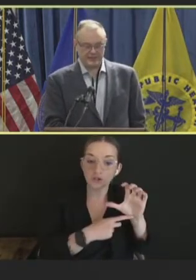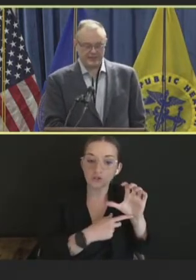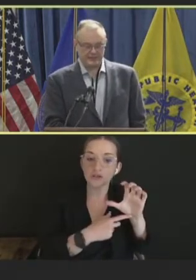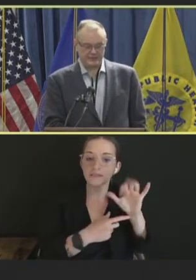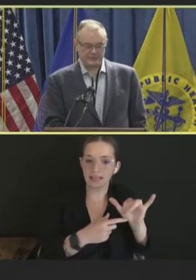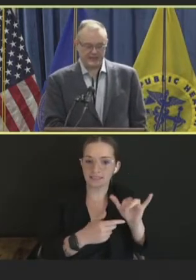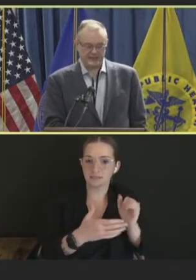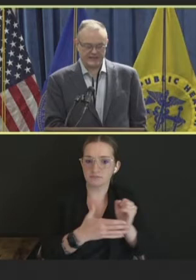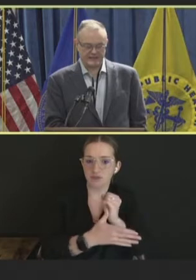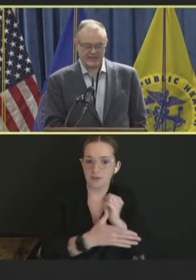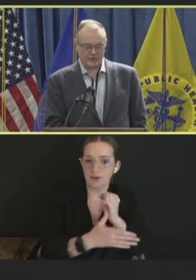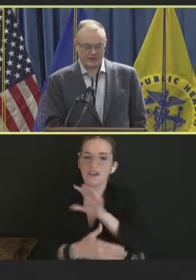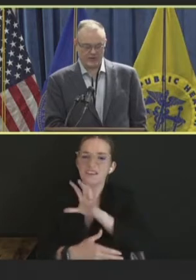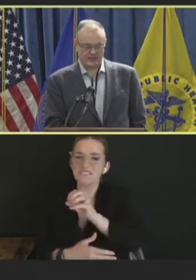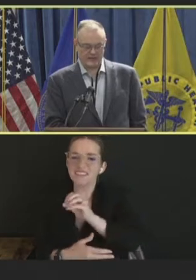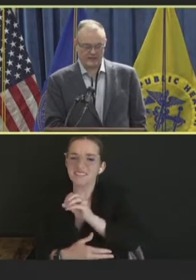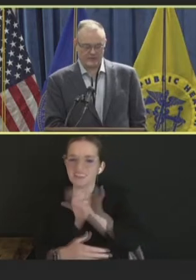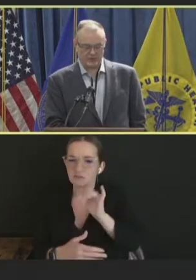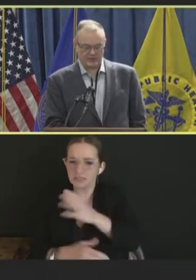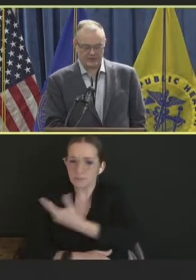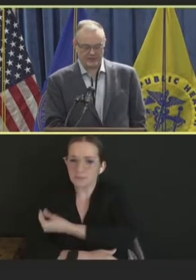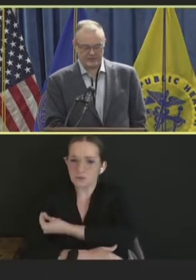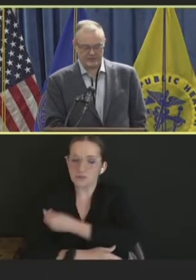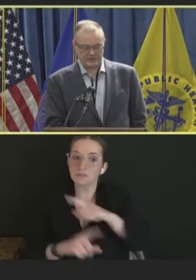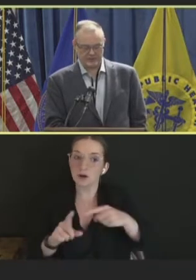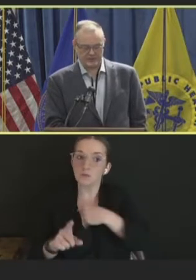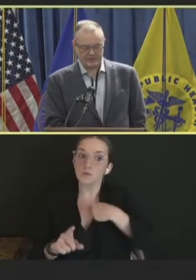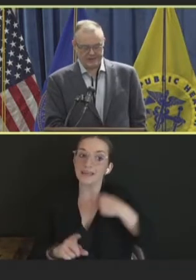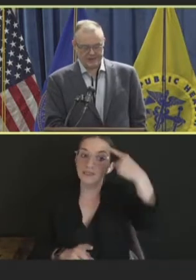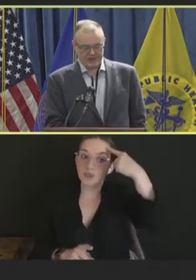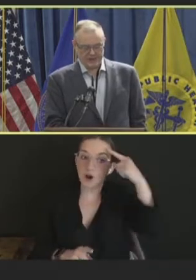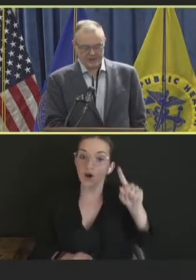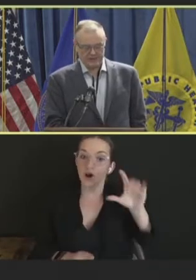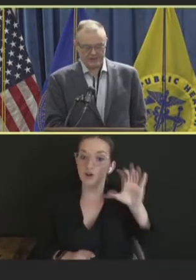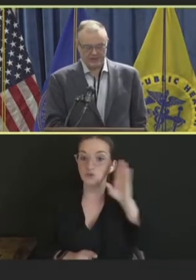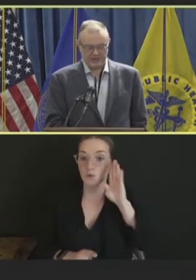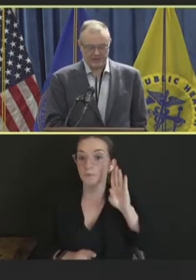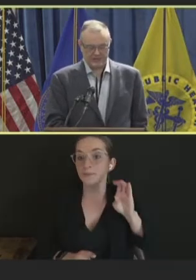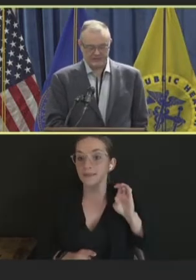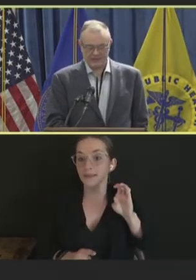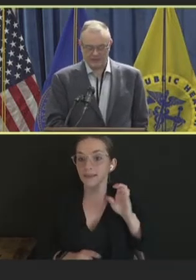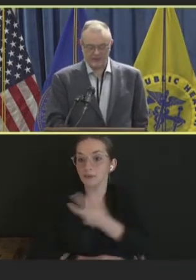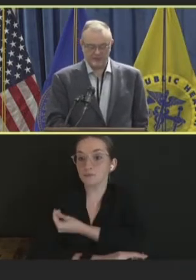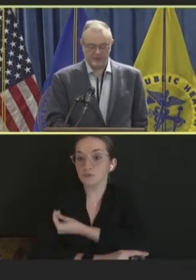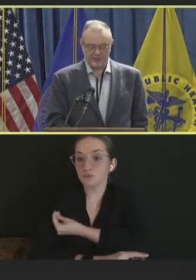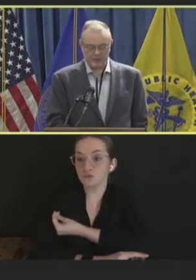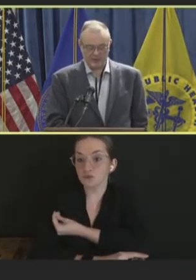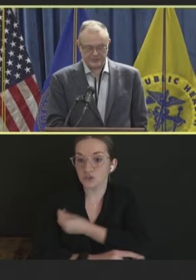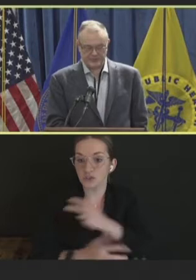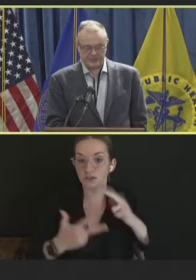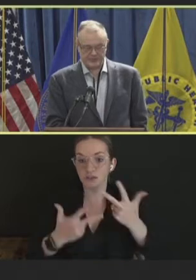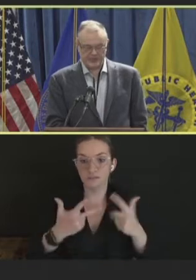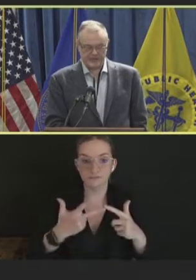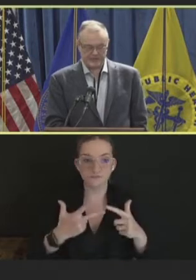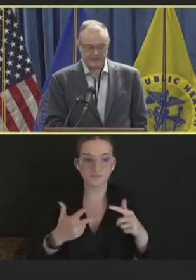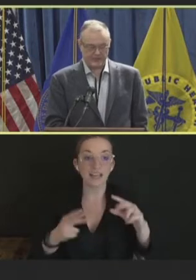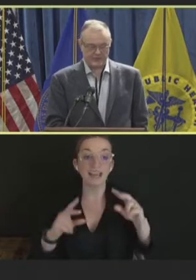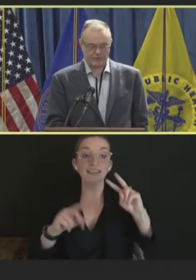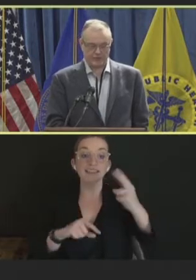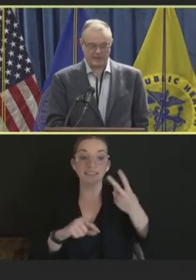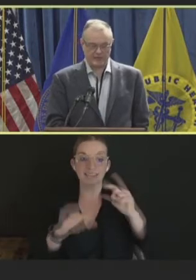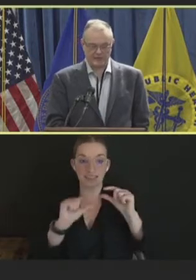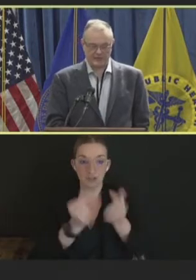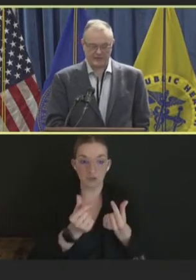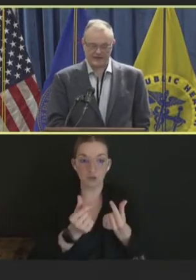up being the booster, but at the time we thought 100 was going to be the booster. The second group coming in was boosted with Janssen, the third